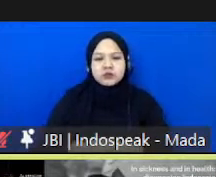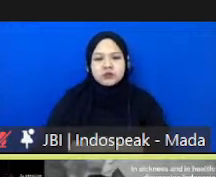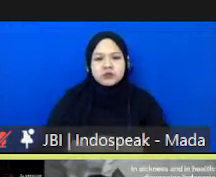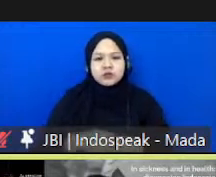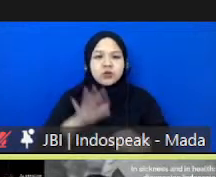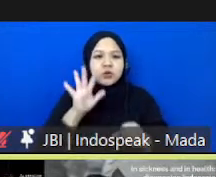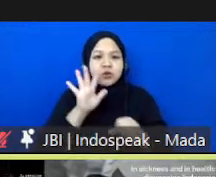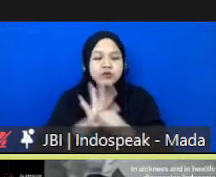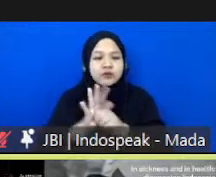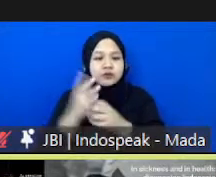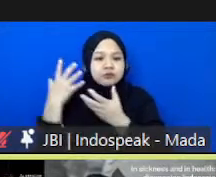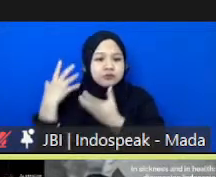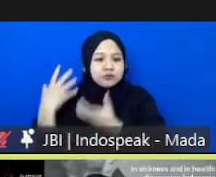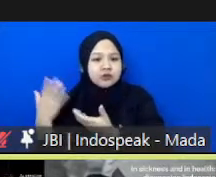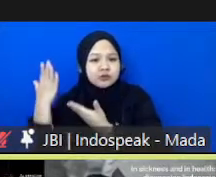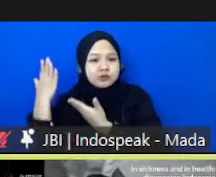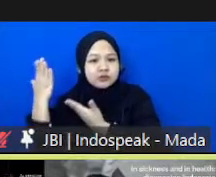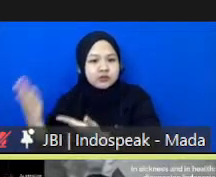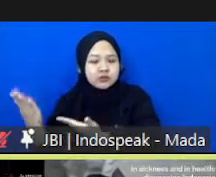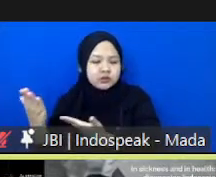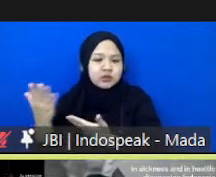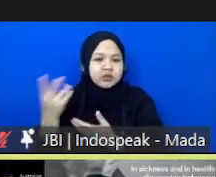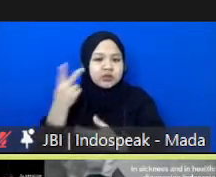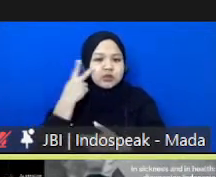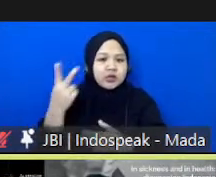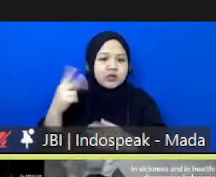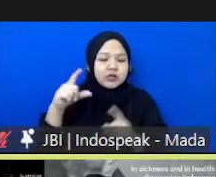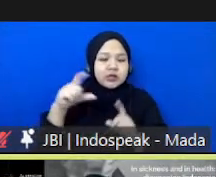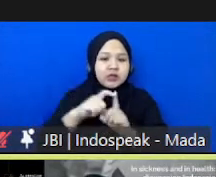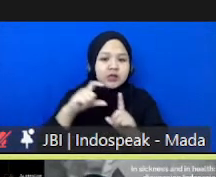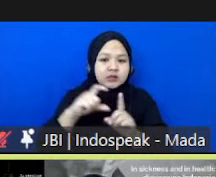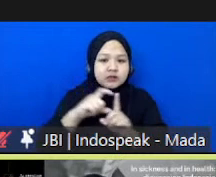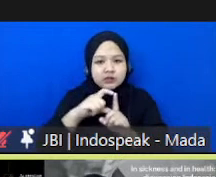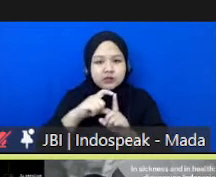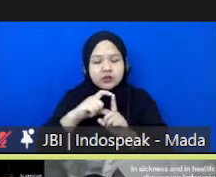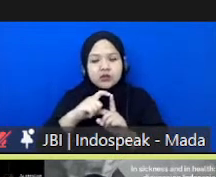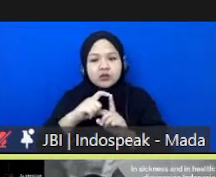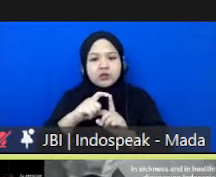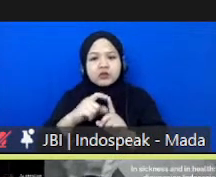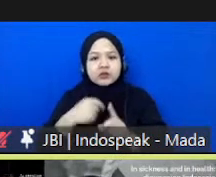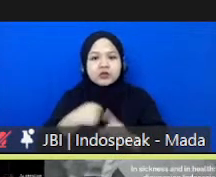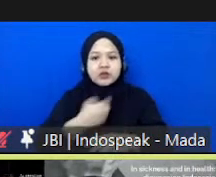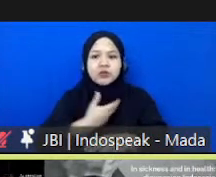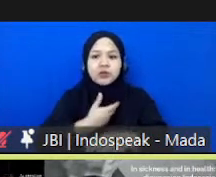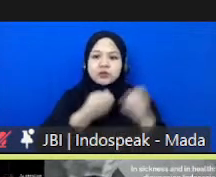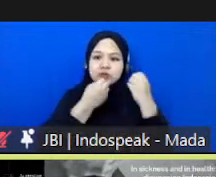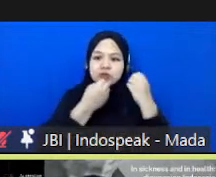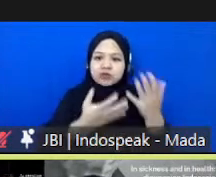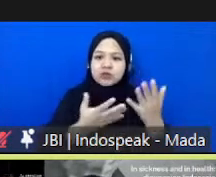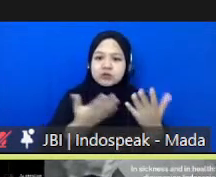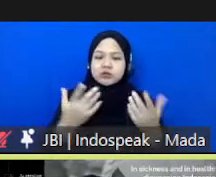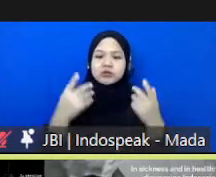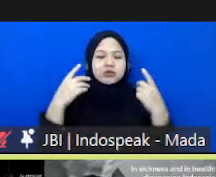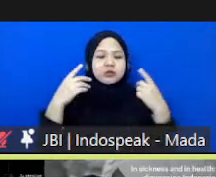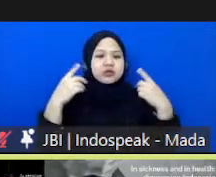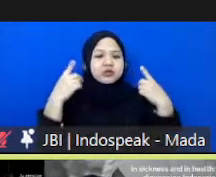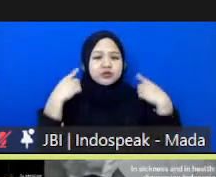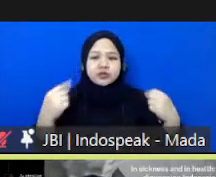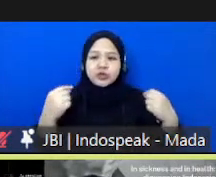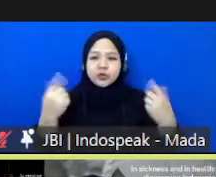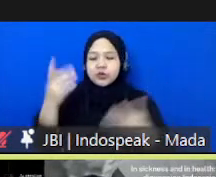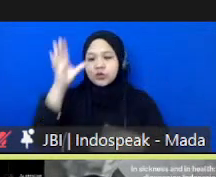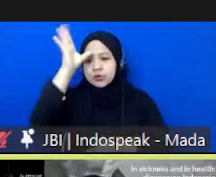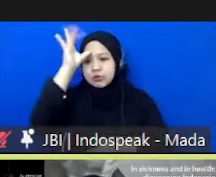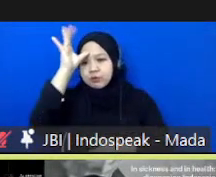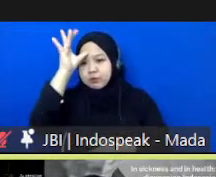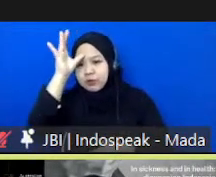have wonderfully viewed data on COVID-19, but I just wanted to highlight that even though Java and Bali have been